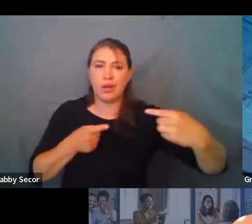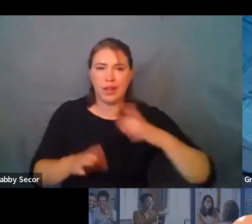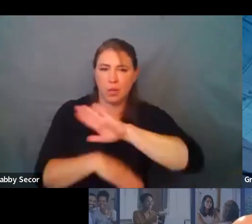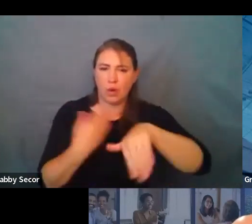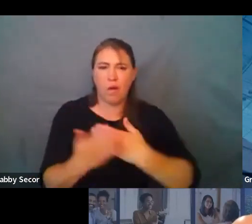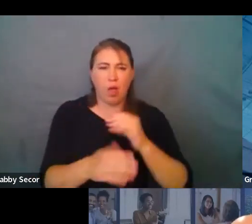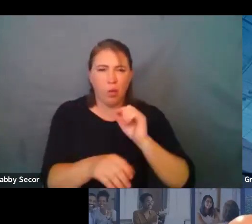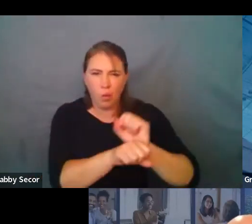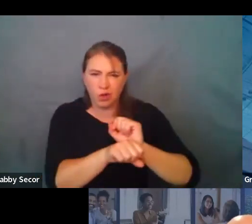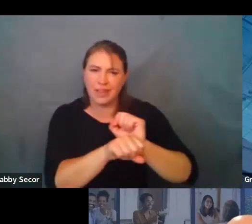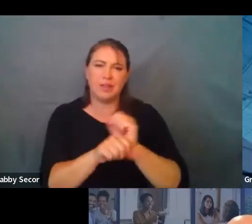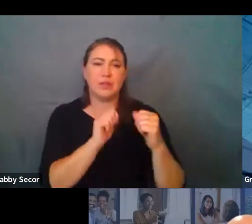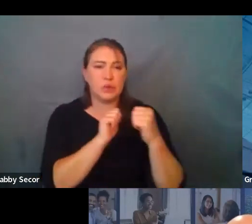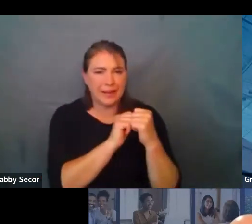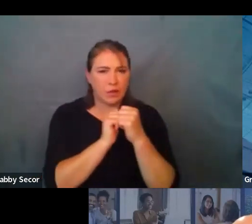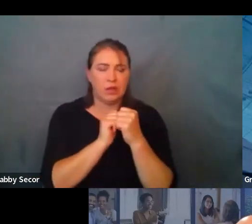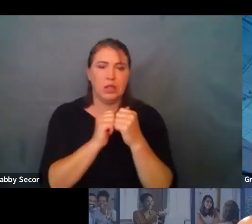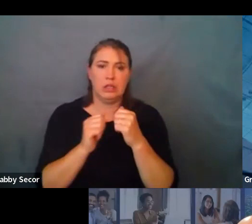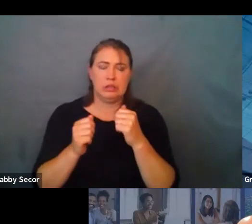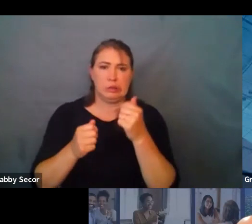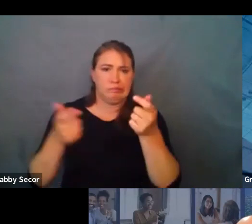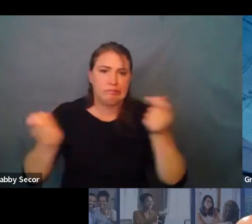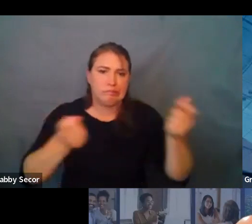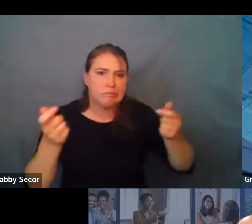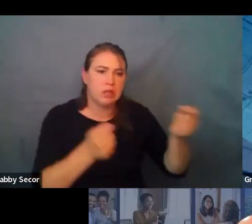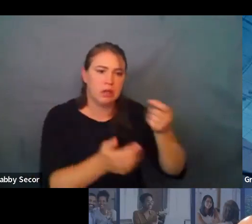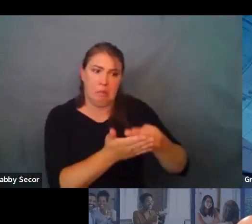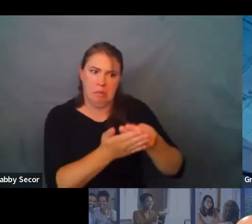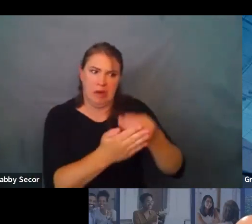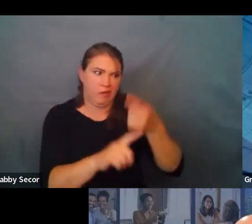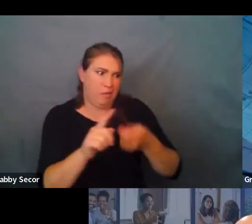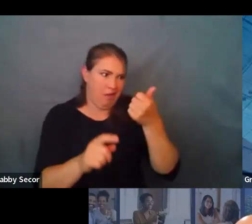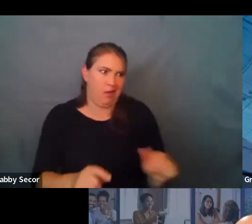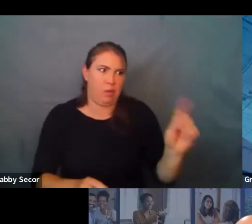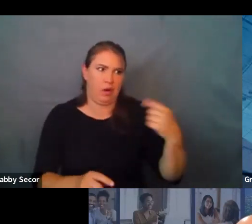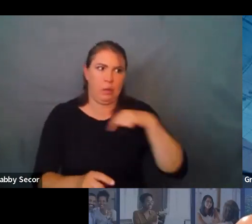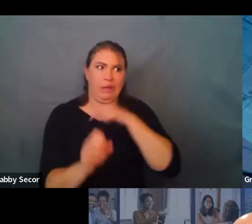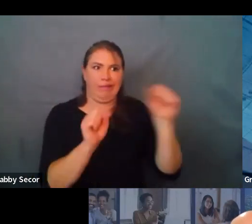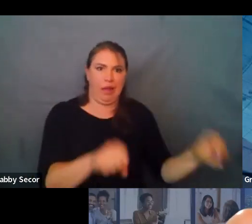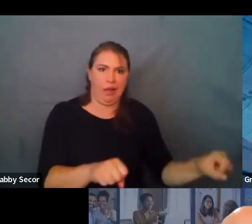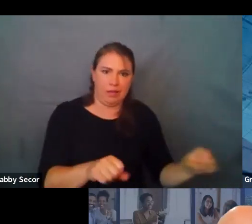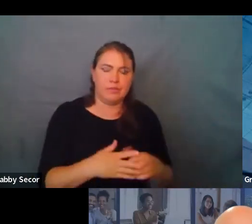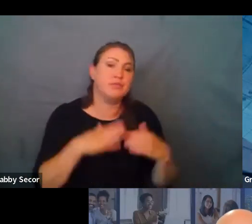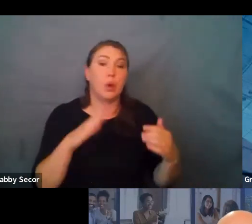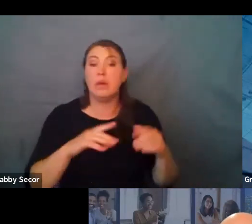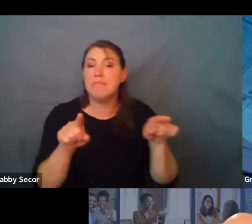to diversify our funding base for the housing counseling community. Ellie, let me turn to you. The same